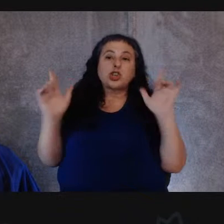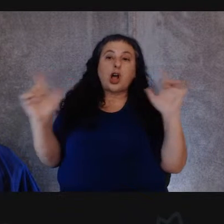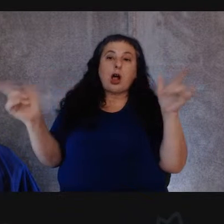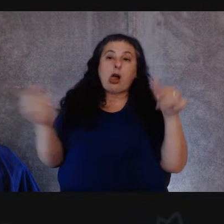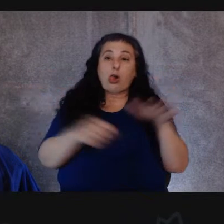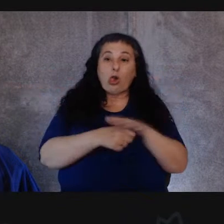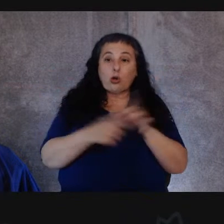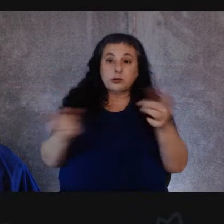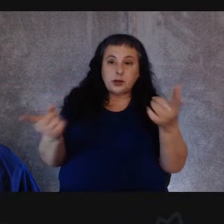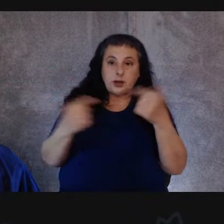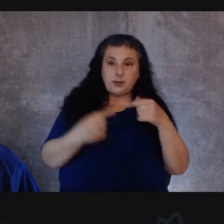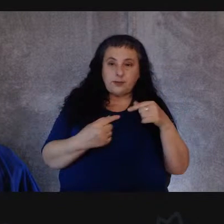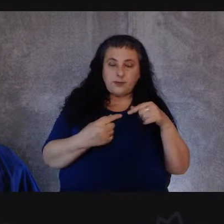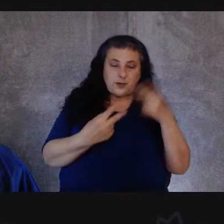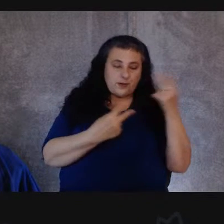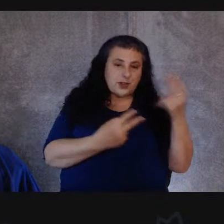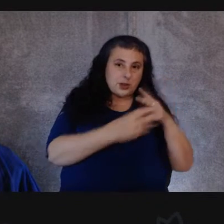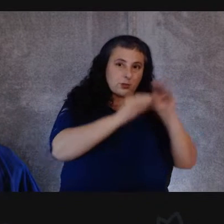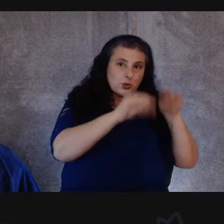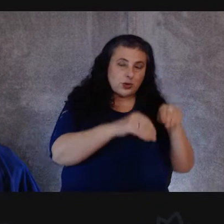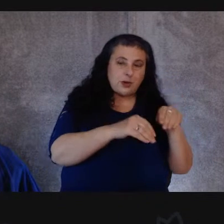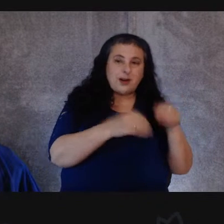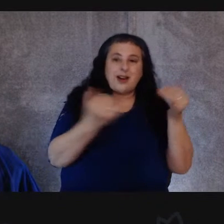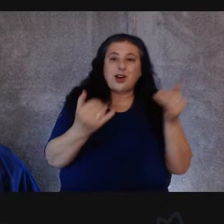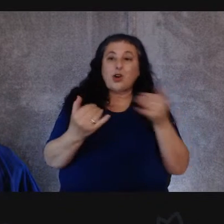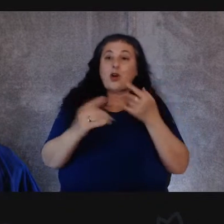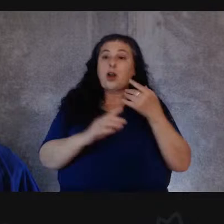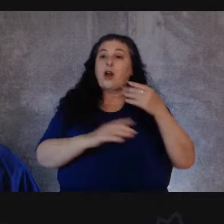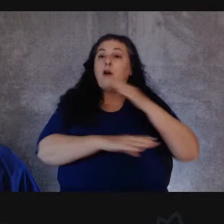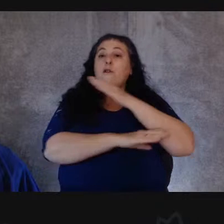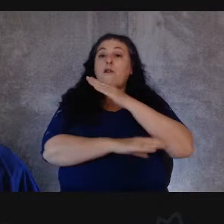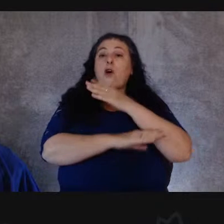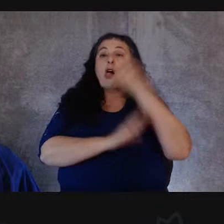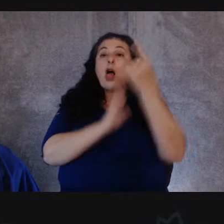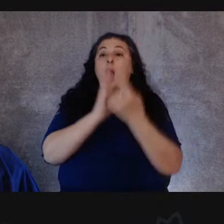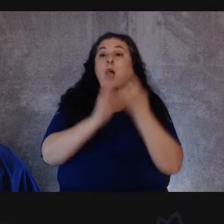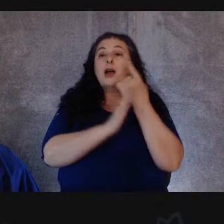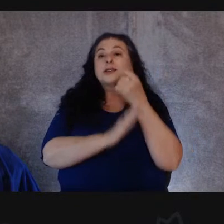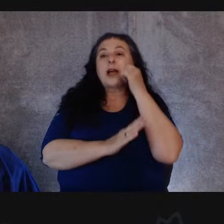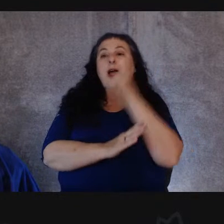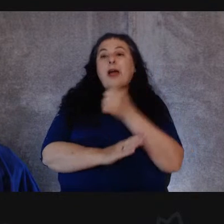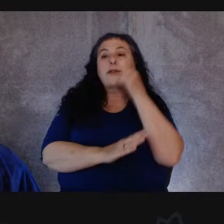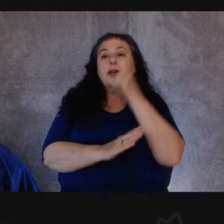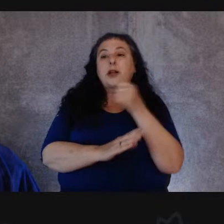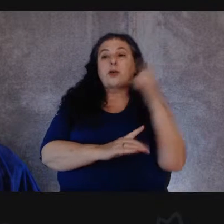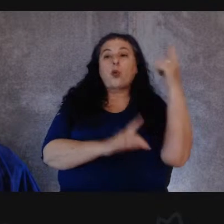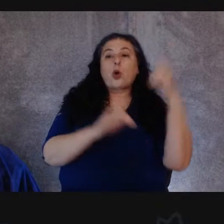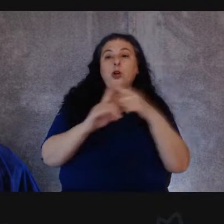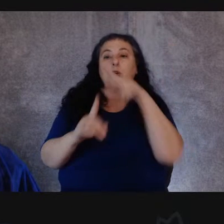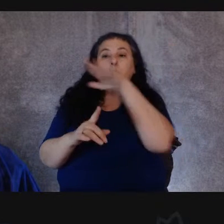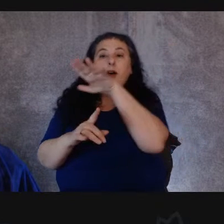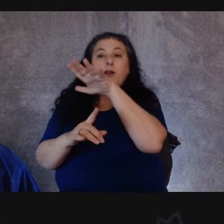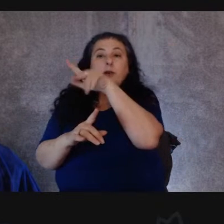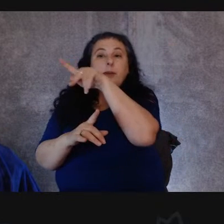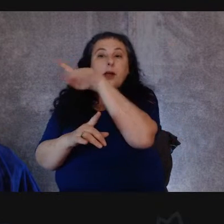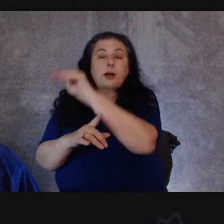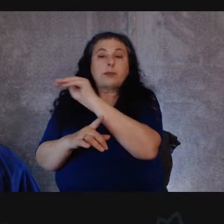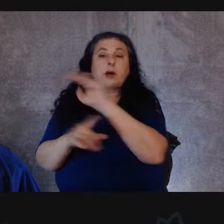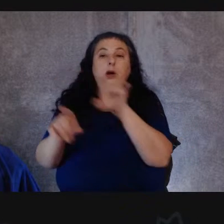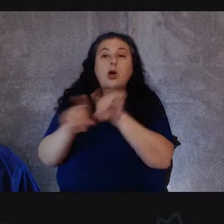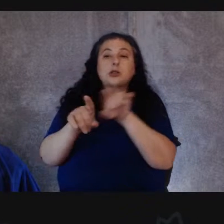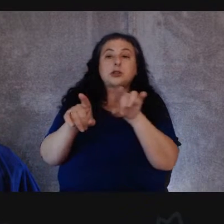special exhibit at our museum. Our current fall hours have the museum open every day from 1 to 5 p.m. And as